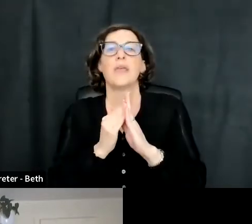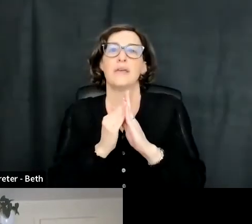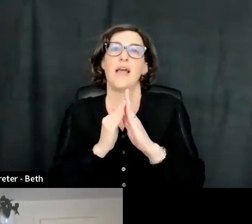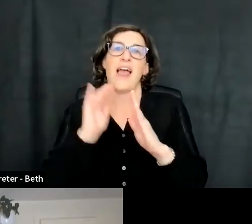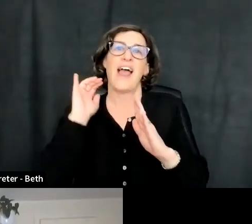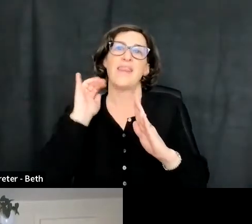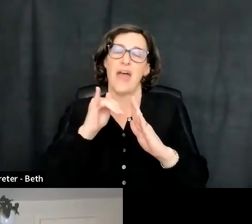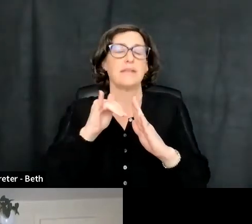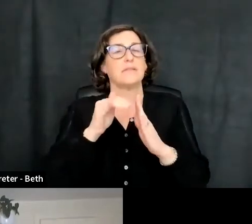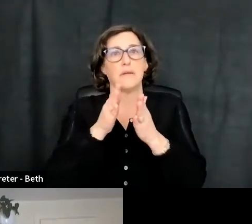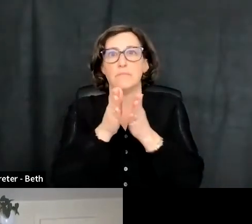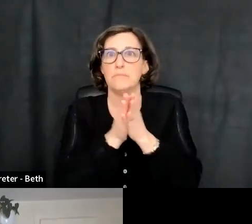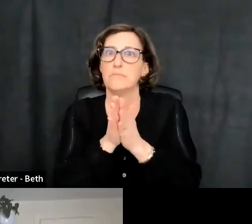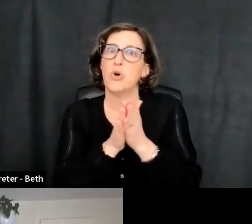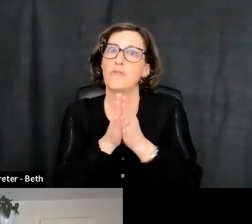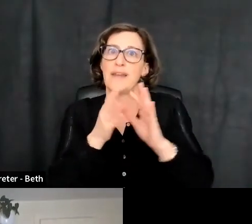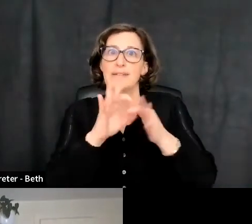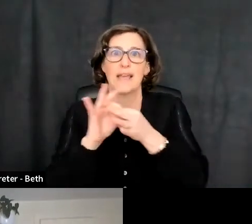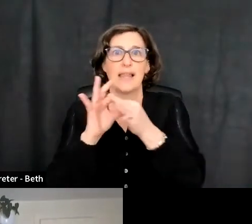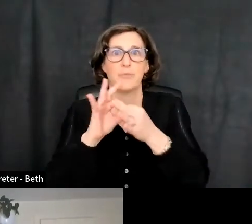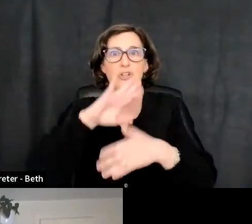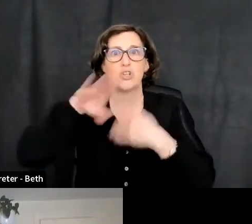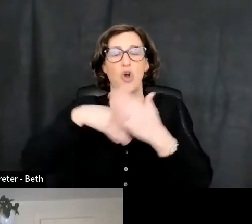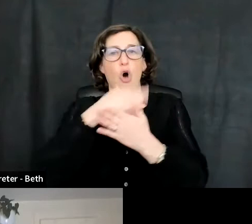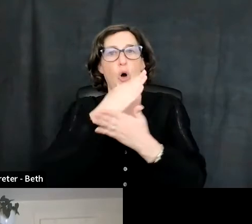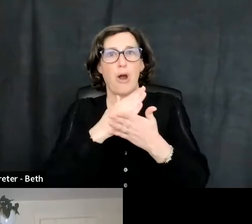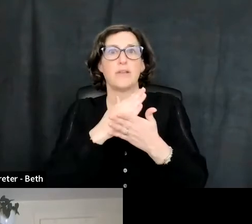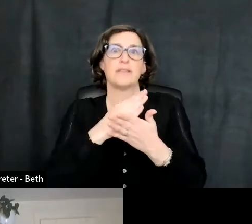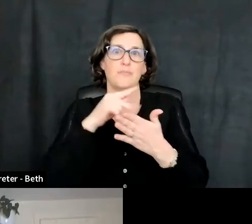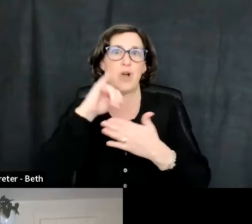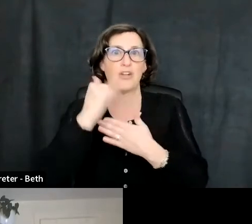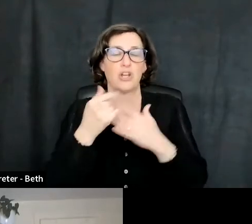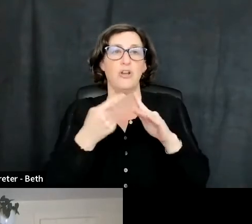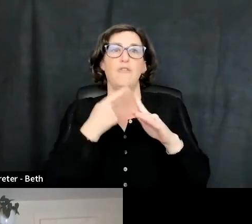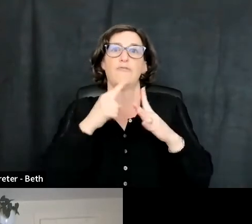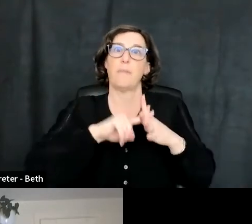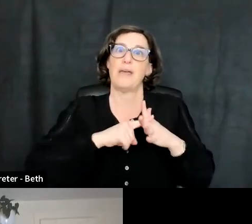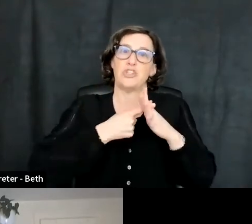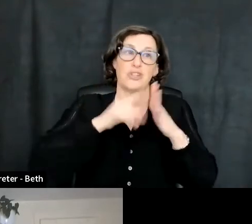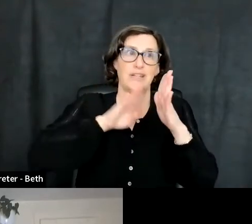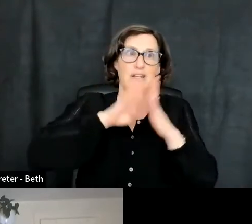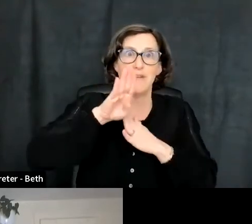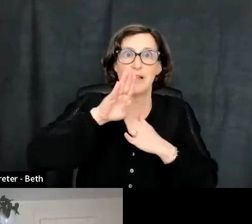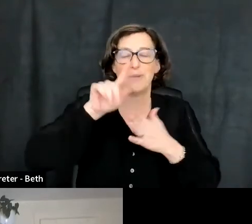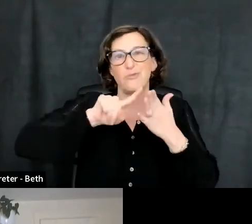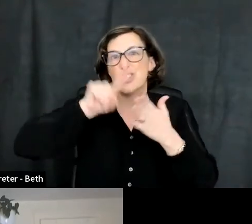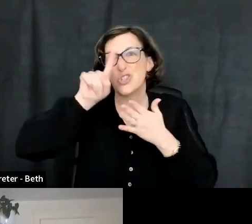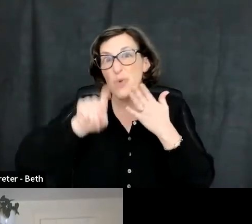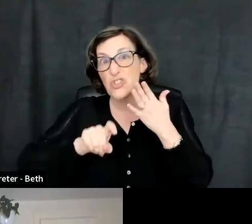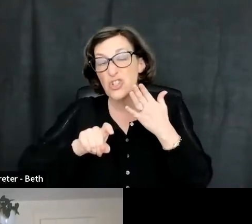full collaborators on all aspects of the project, from initiating and developing the research questions to data